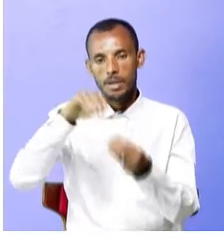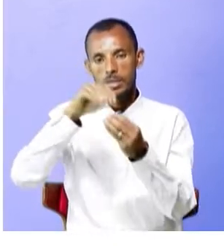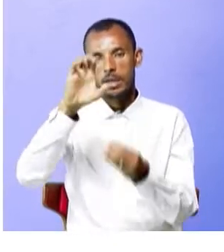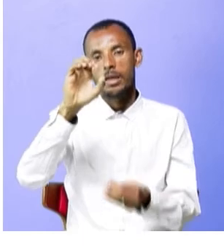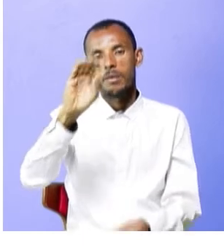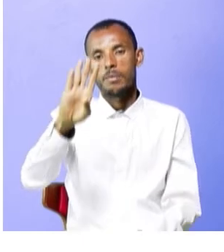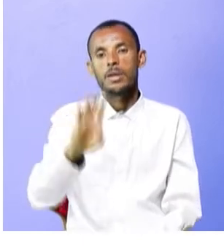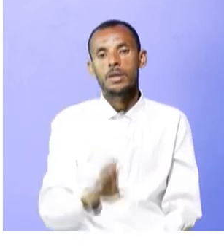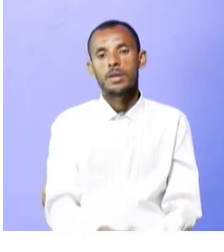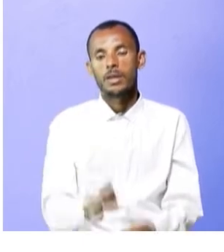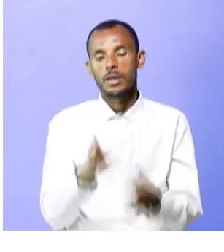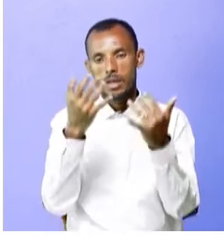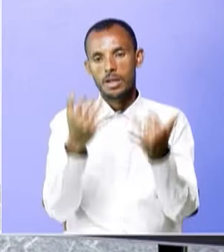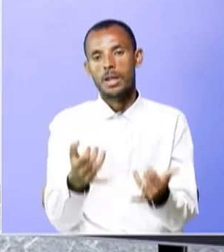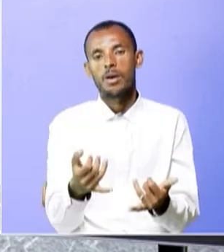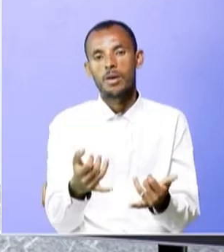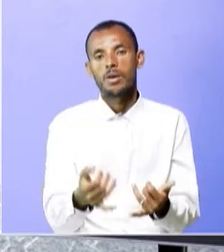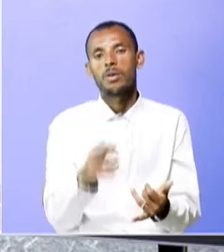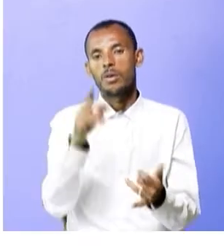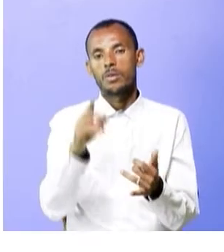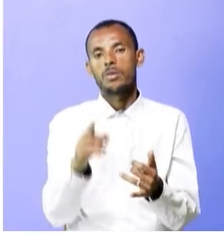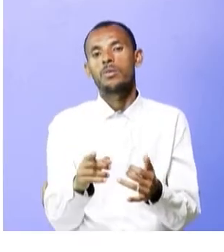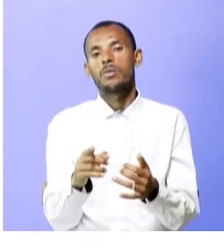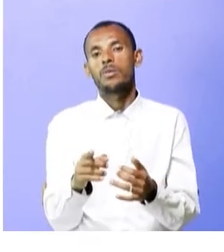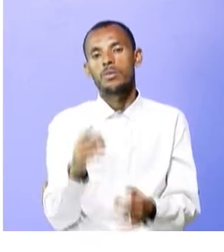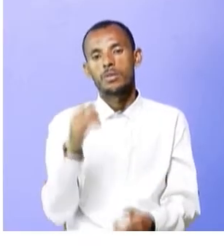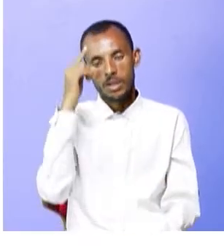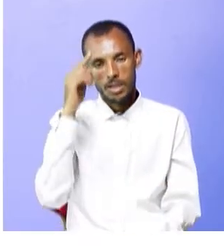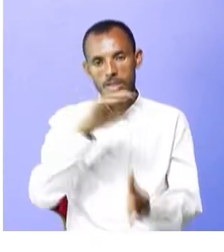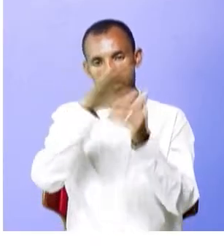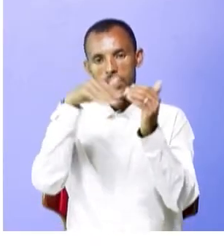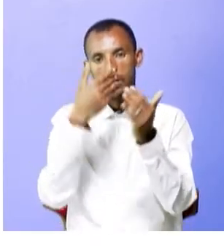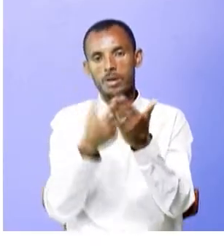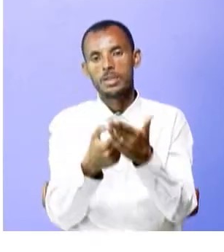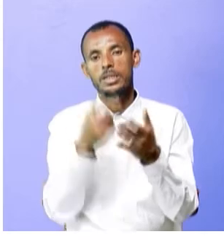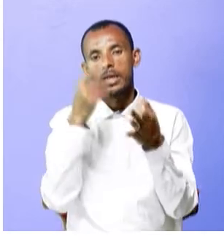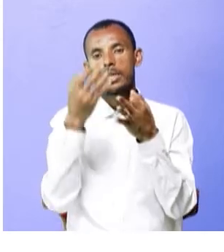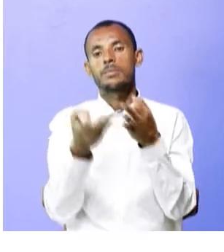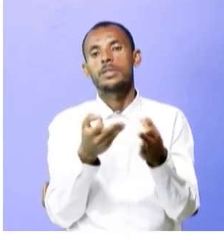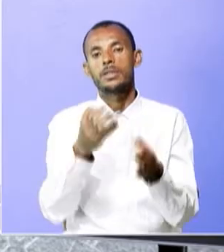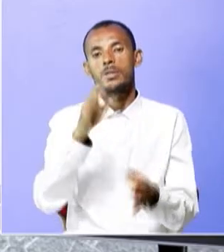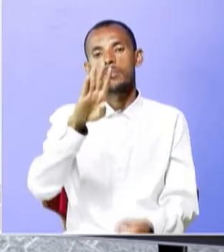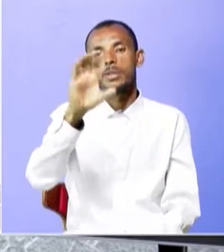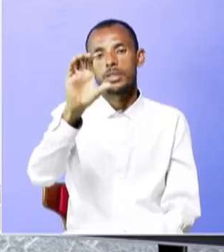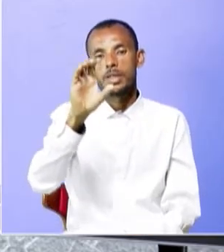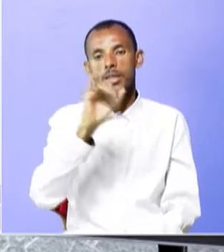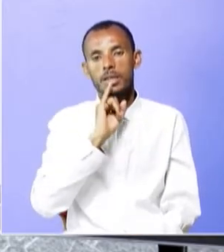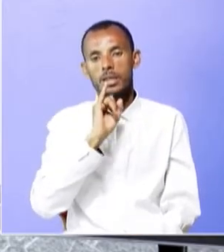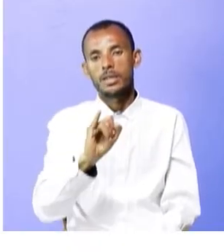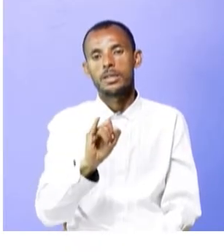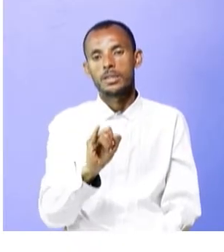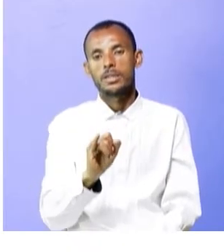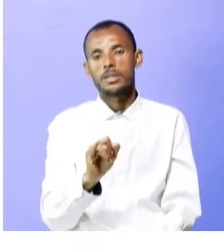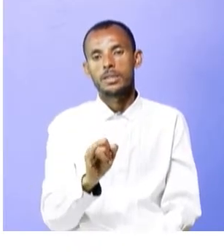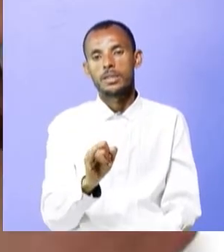EB. Okay, now you need to consider the whole this expression. BC is this